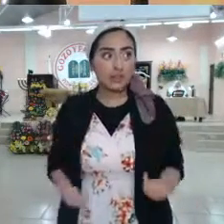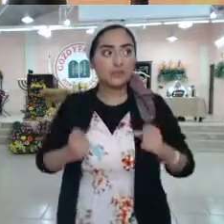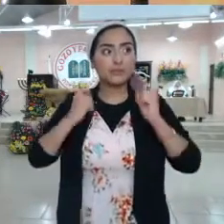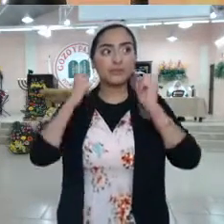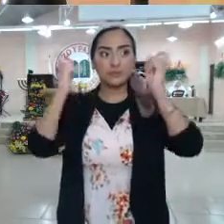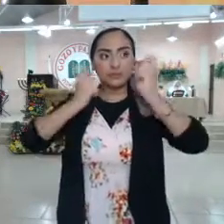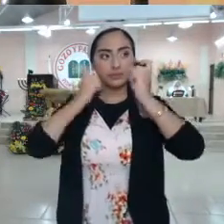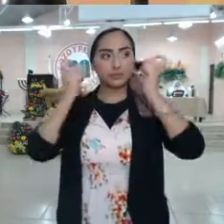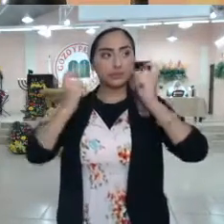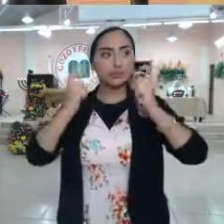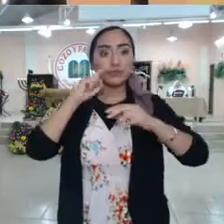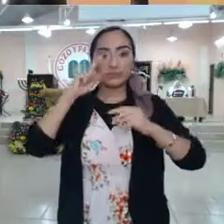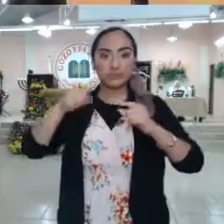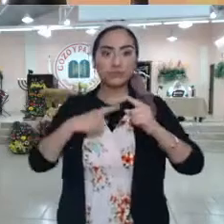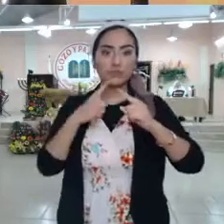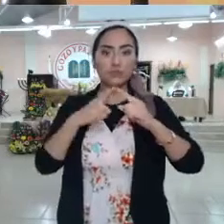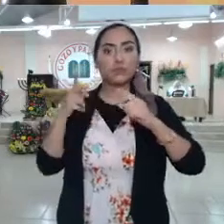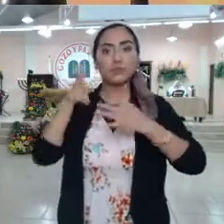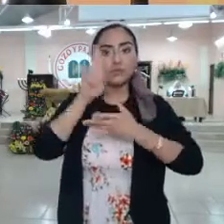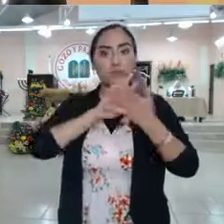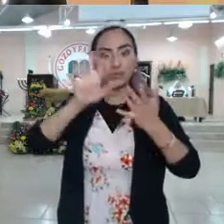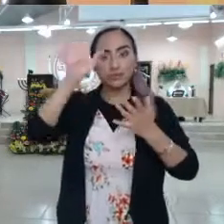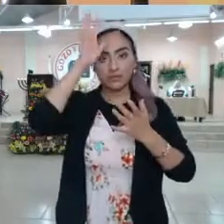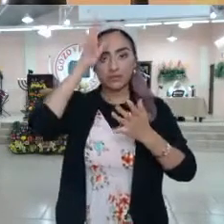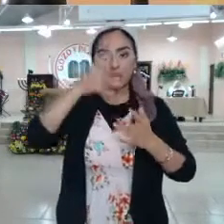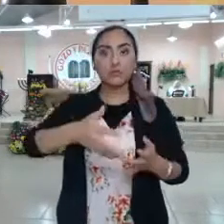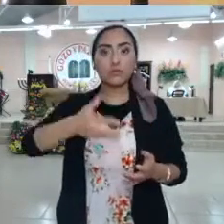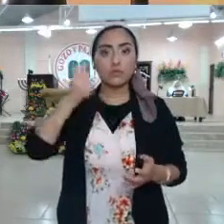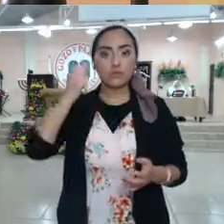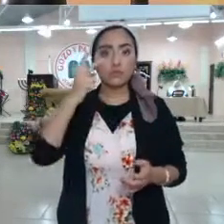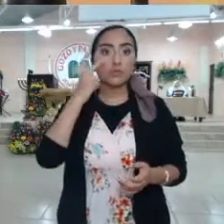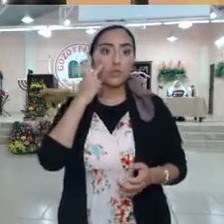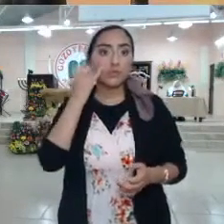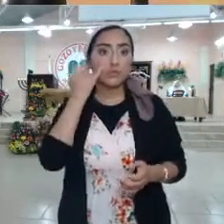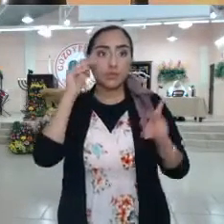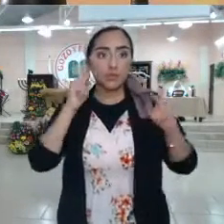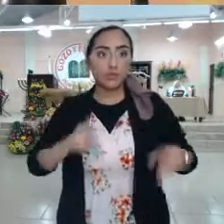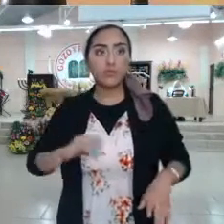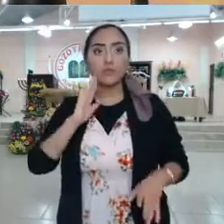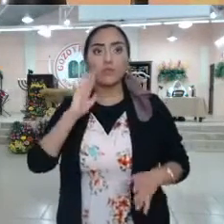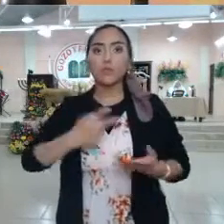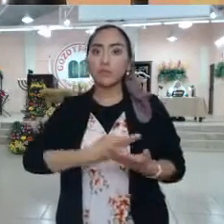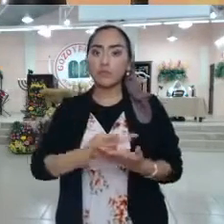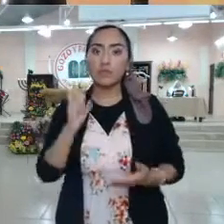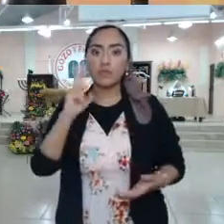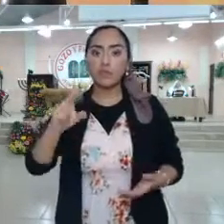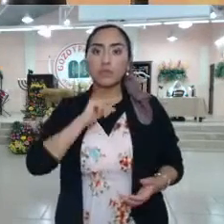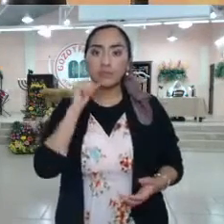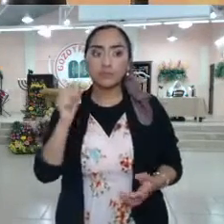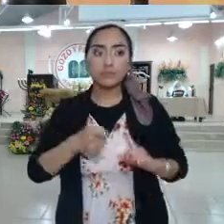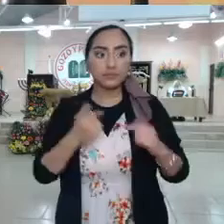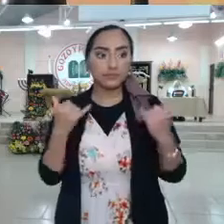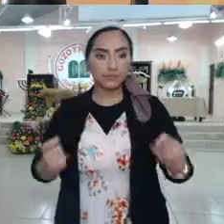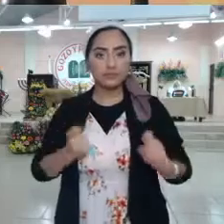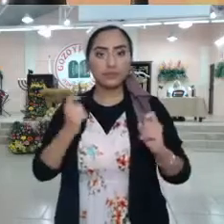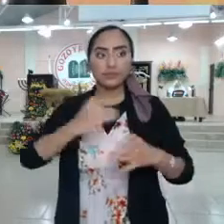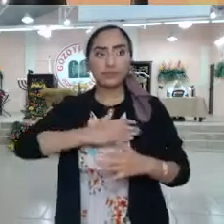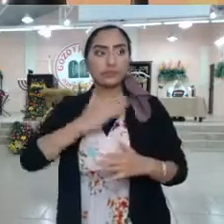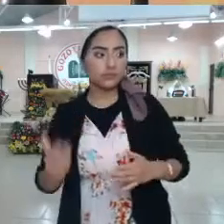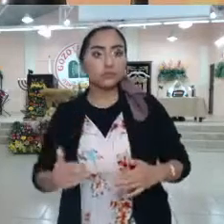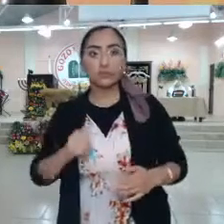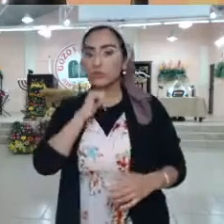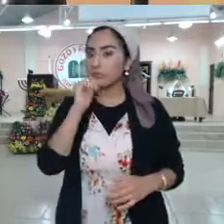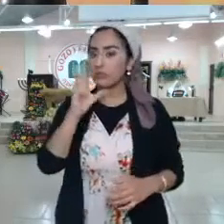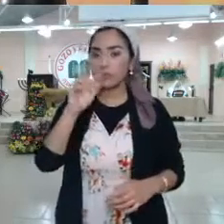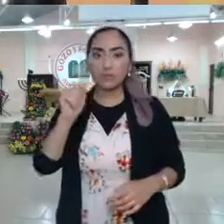is during this feast cuando el Eterno when the Eternal lo toma Father para ver si alguien va a apostatar o no. sees to Después de see if esta someone fiesta. will No apostate de or